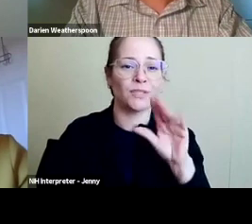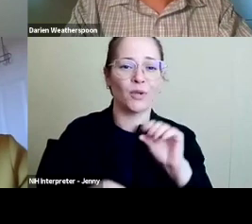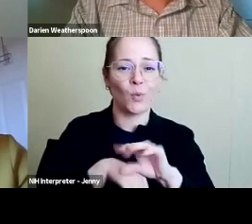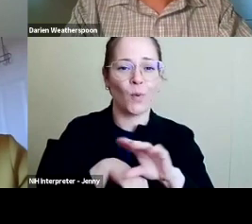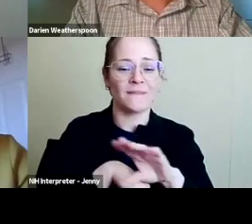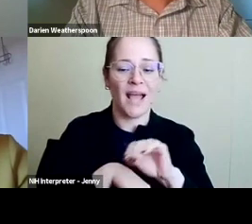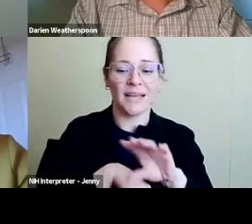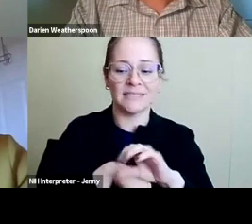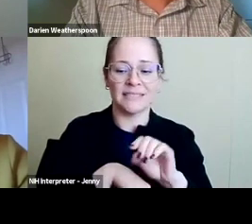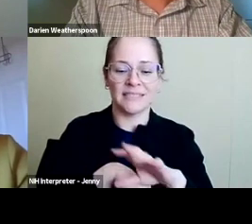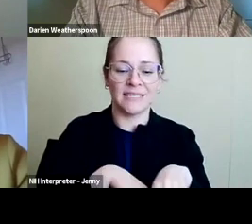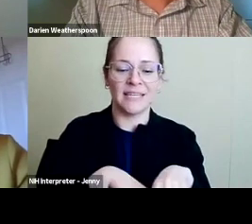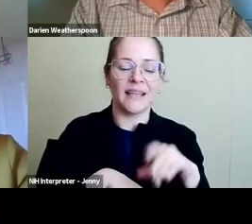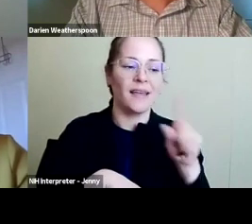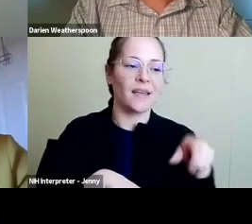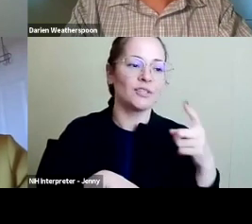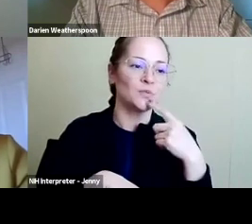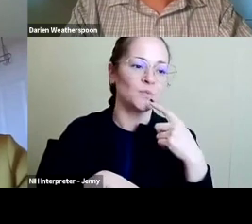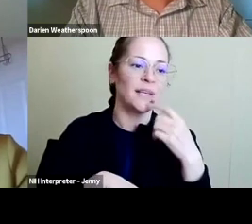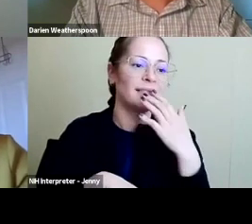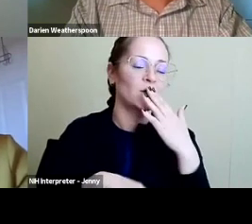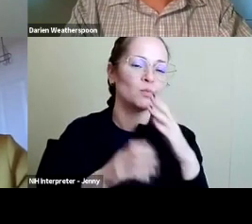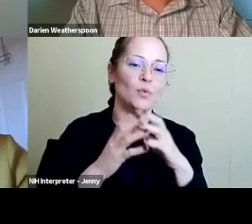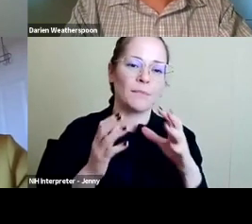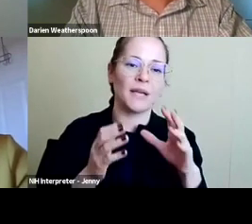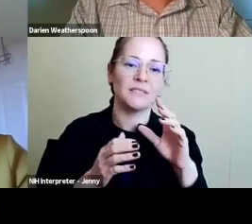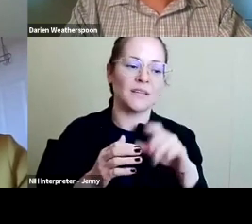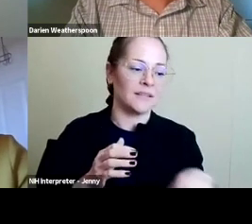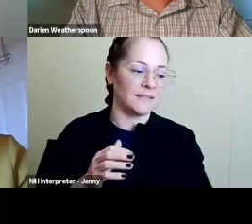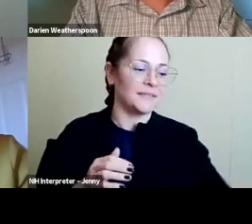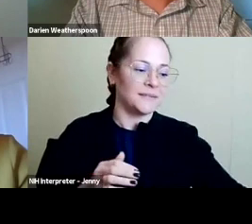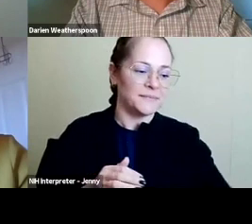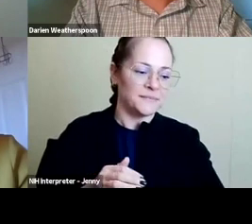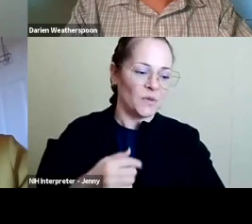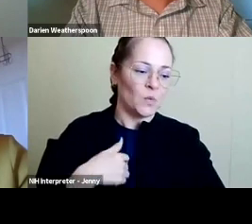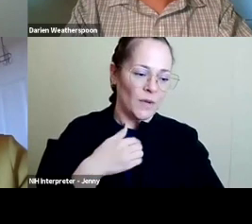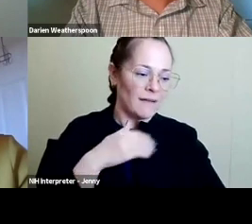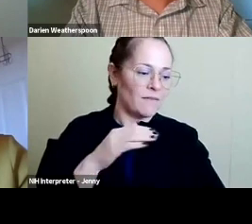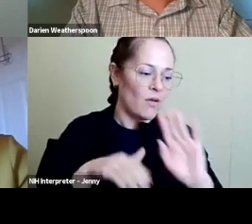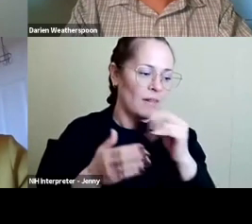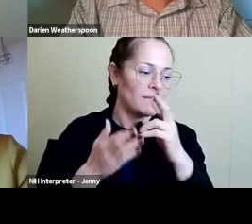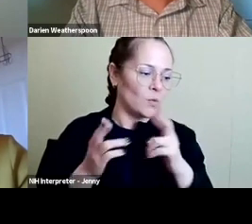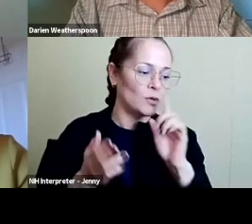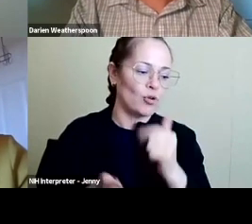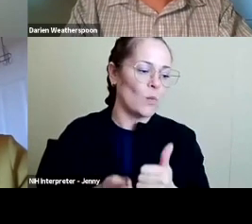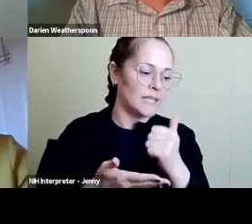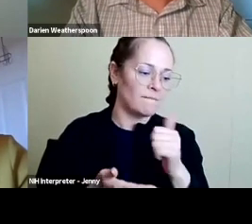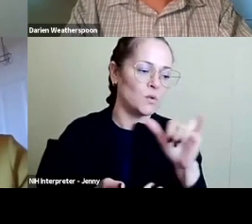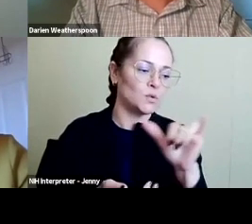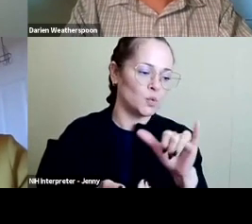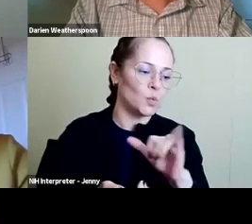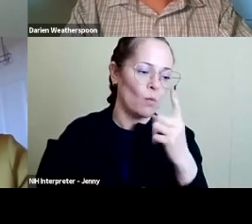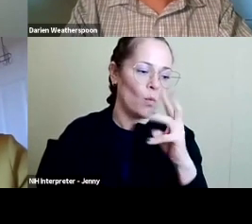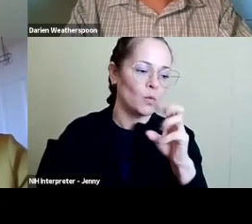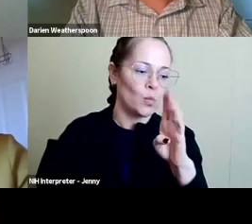want to share with the students that, of course, going to pre-med advisors, pre-health advisors is always helpful too. And there is one